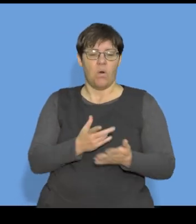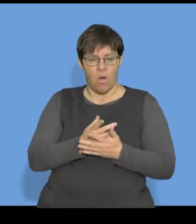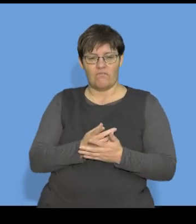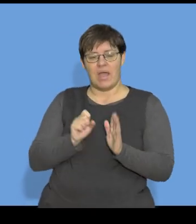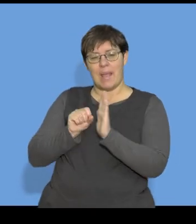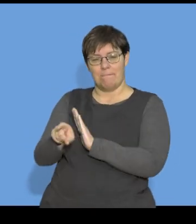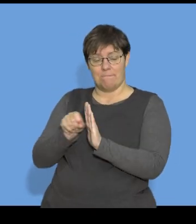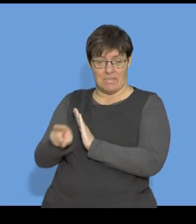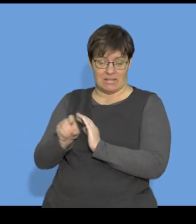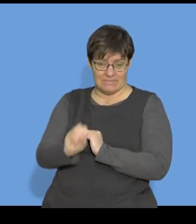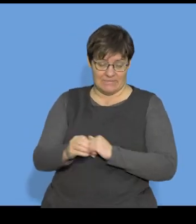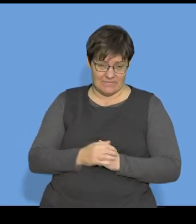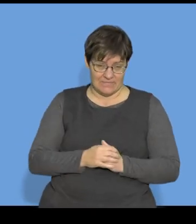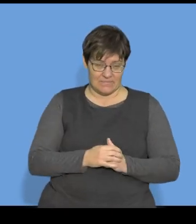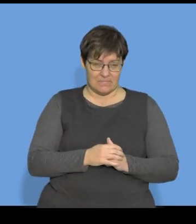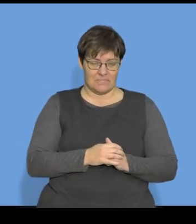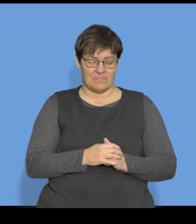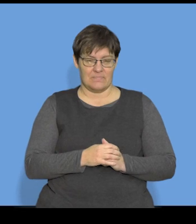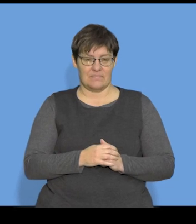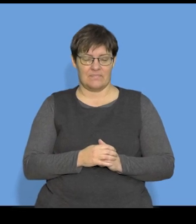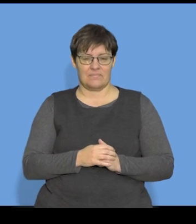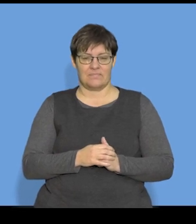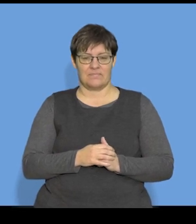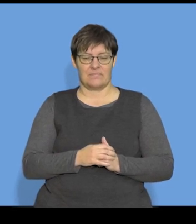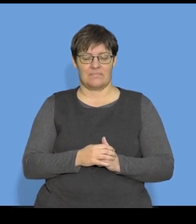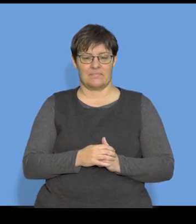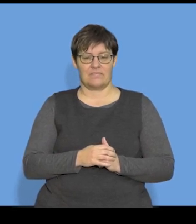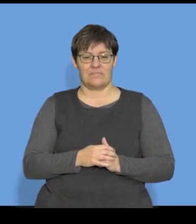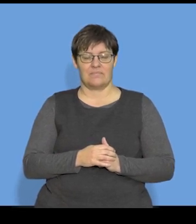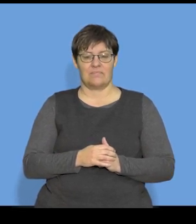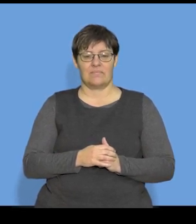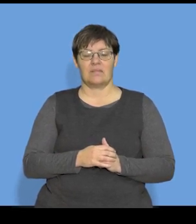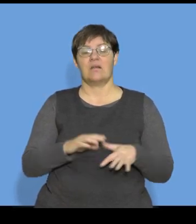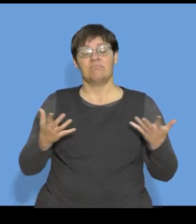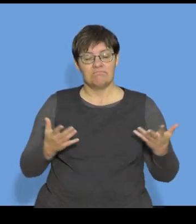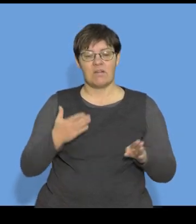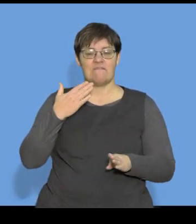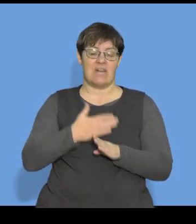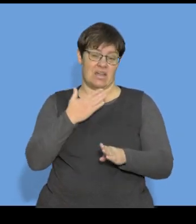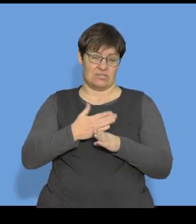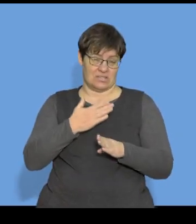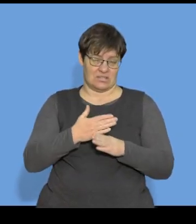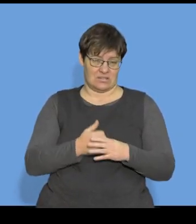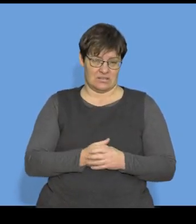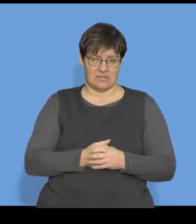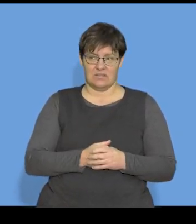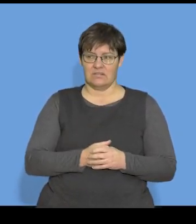the direction of the impulse. We move to the next one. The following is the